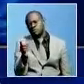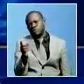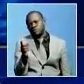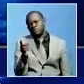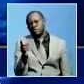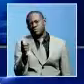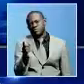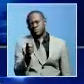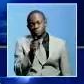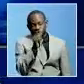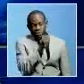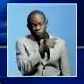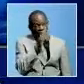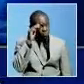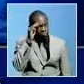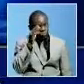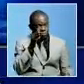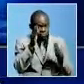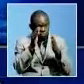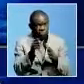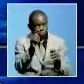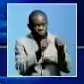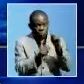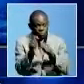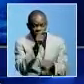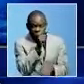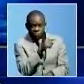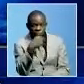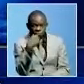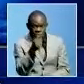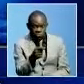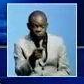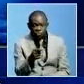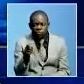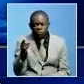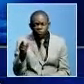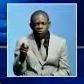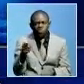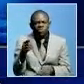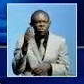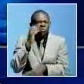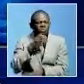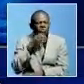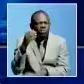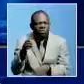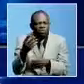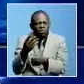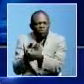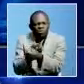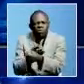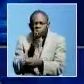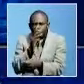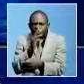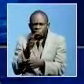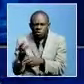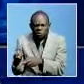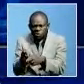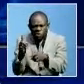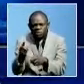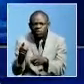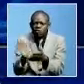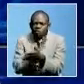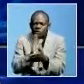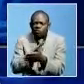said government will not proceed to submit the nomination of the Barotse Plains until all concerns are